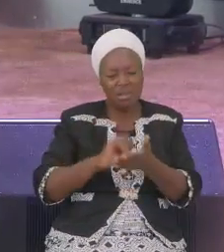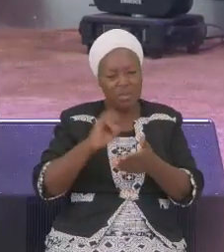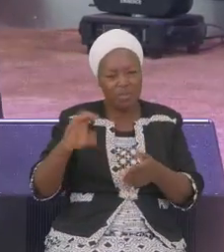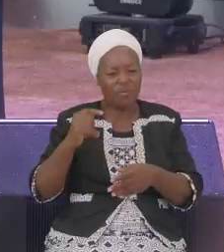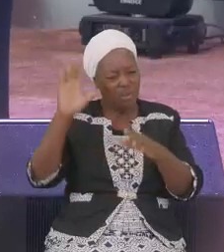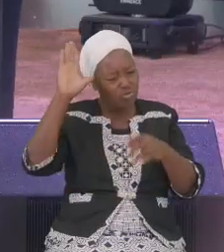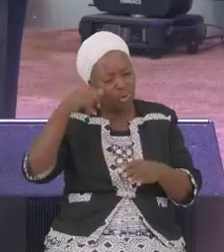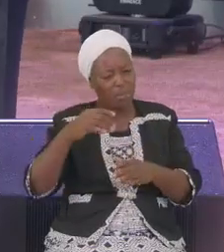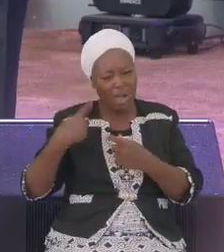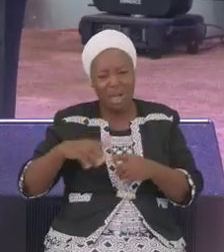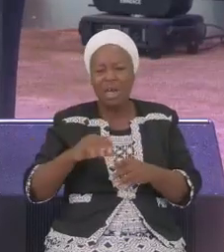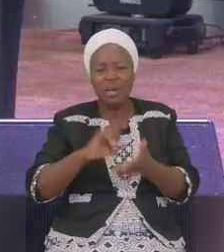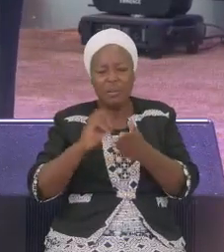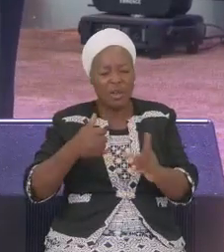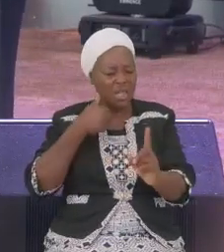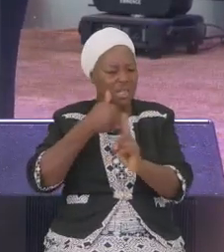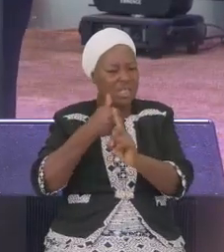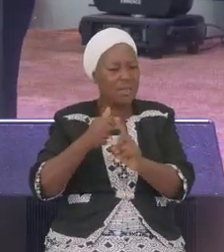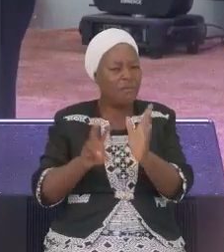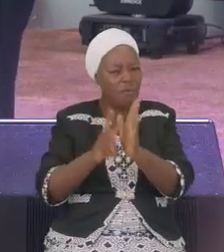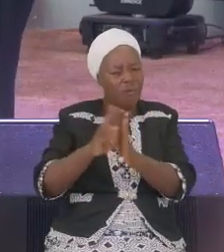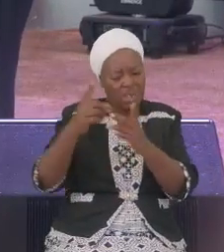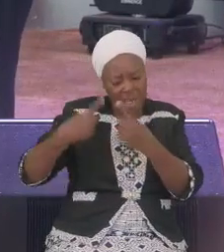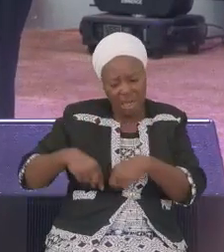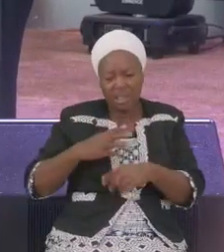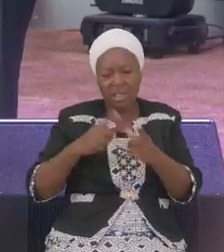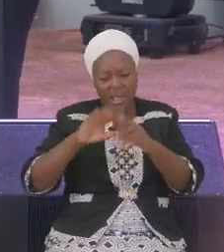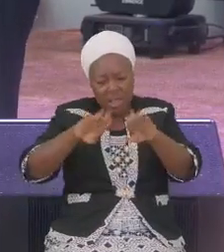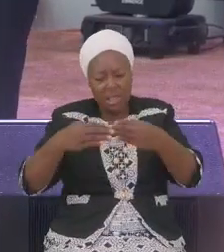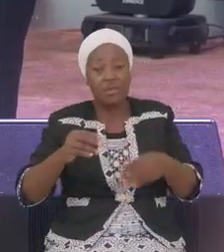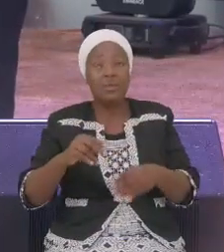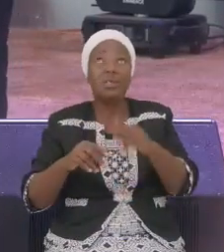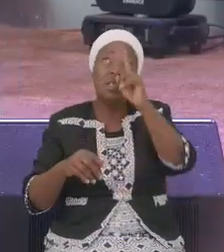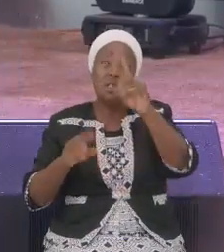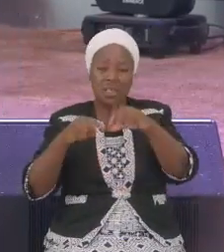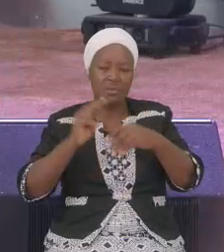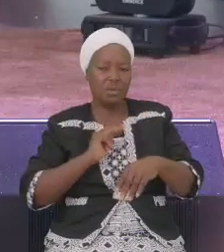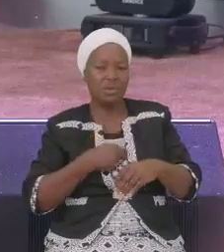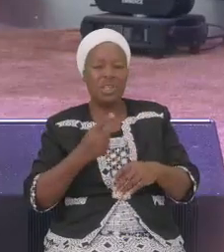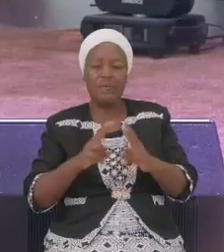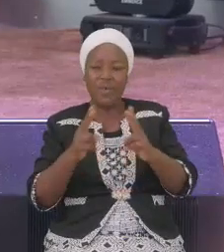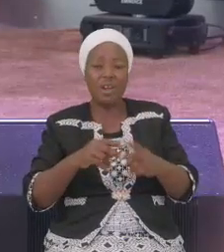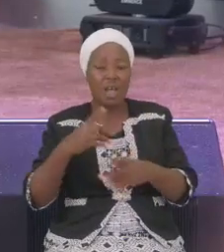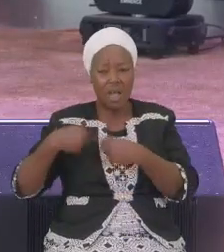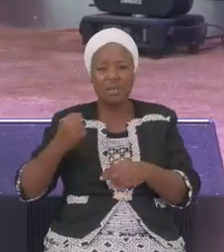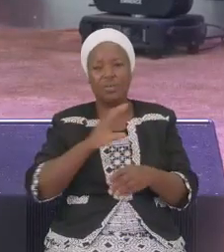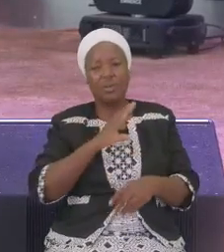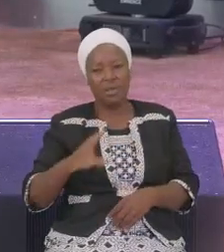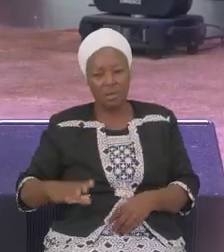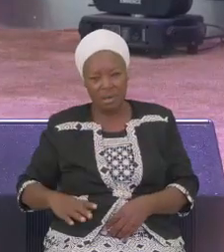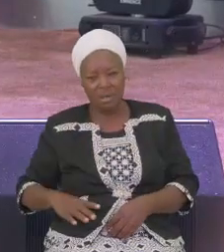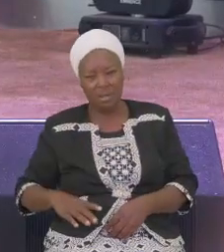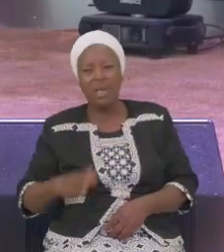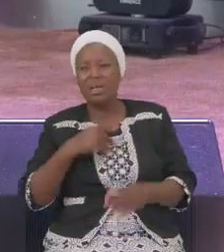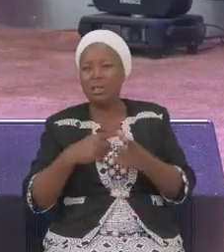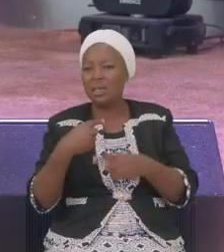the self-willed heart, and he gives us the very heart of Christ. And then he